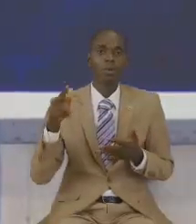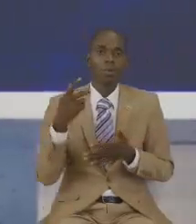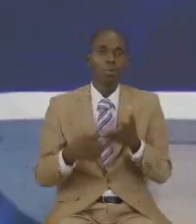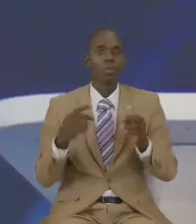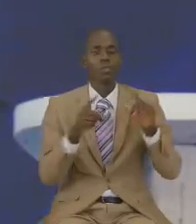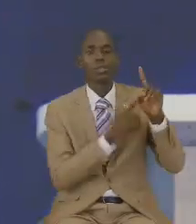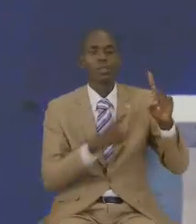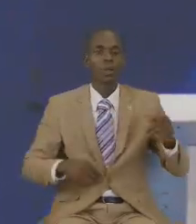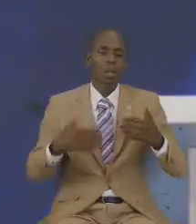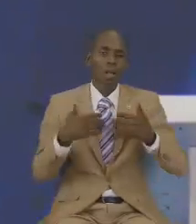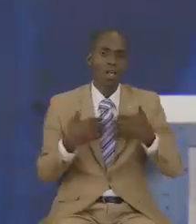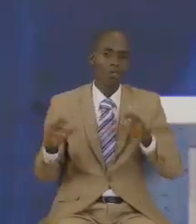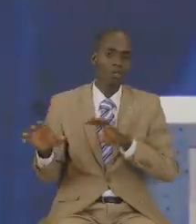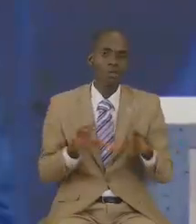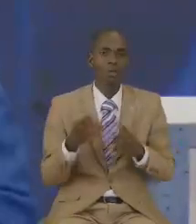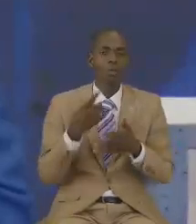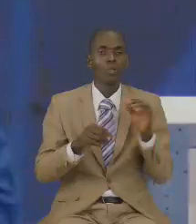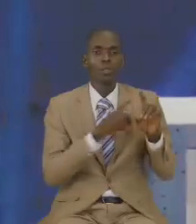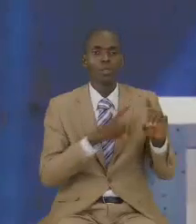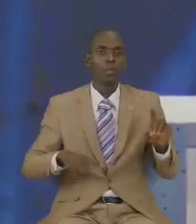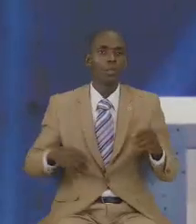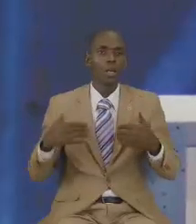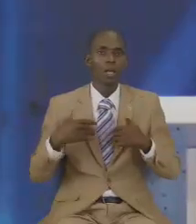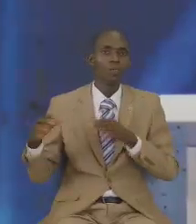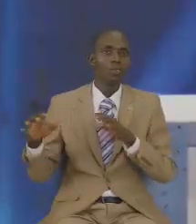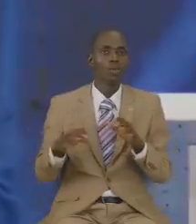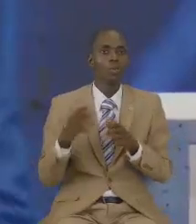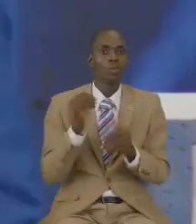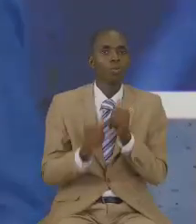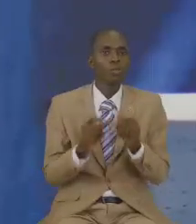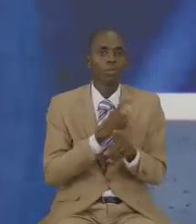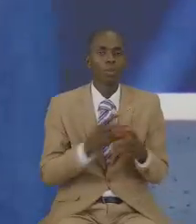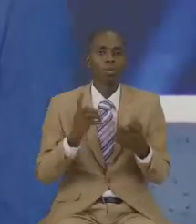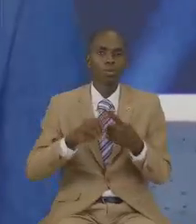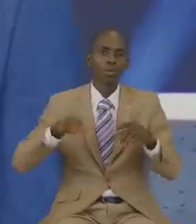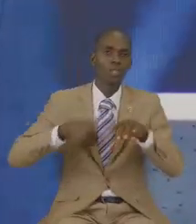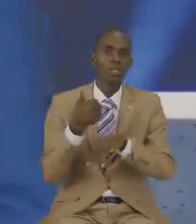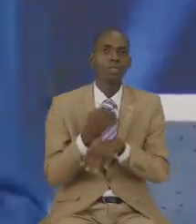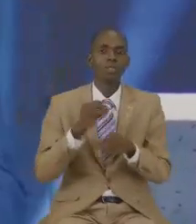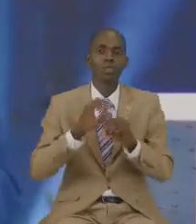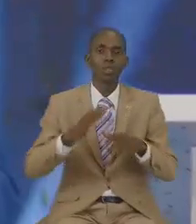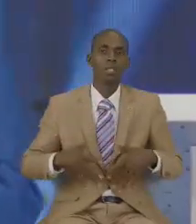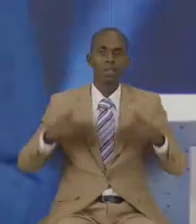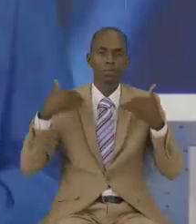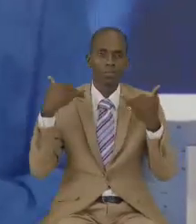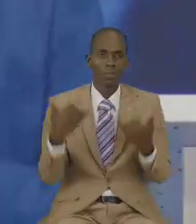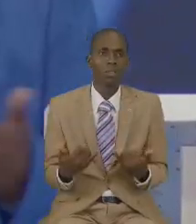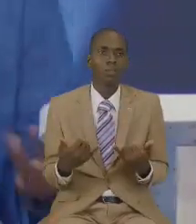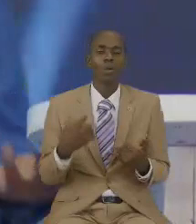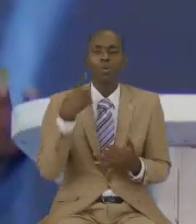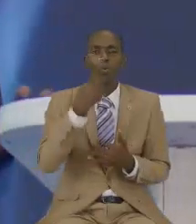the Lord has accomplished, which he wants to affirm and confirm in your life now, who